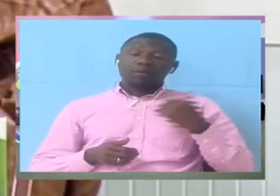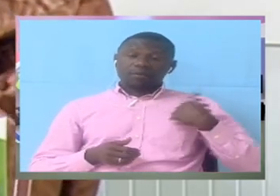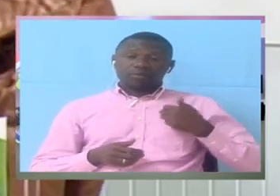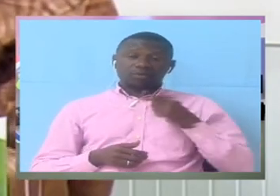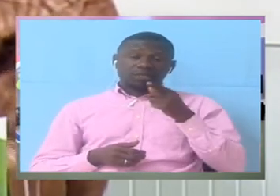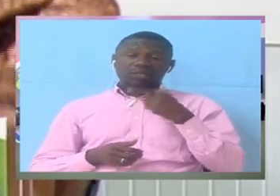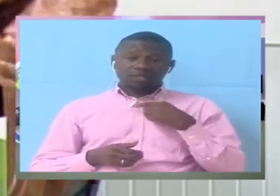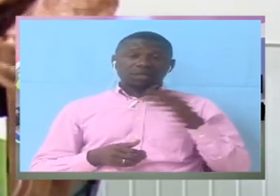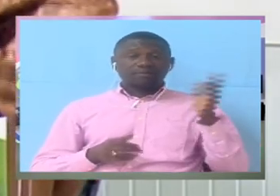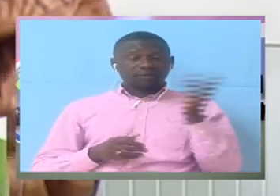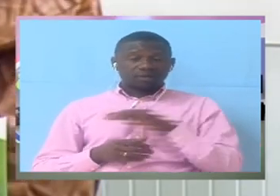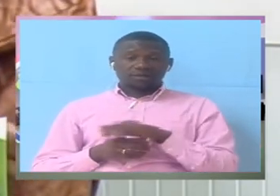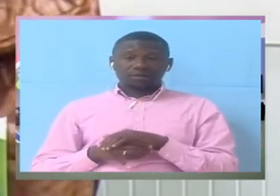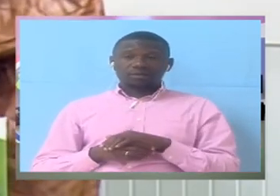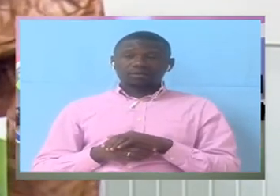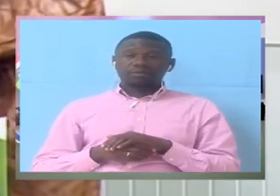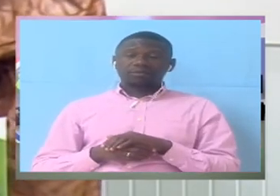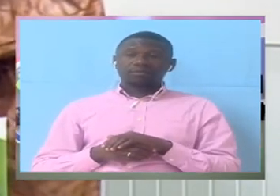it. If